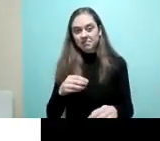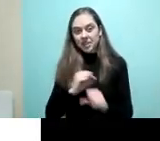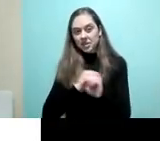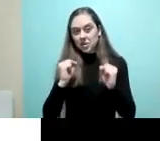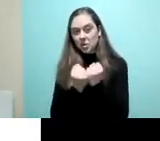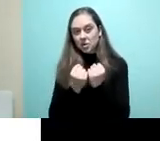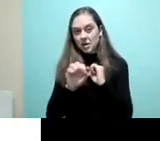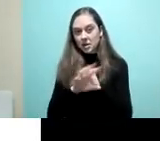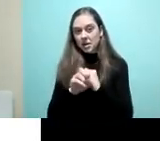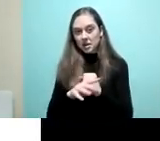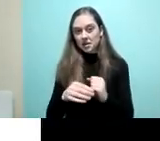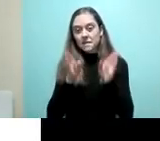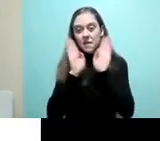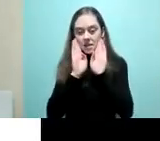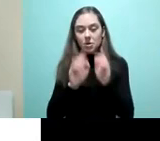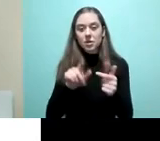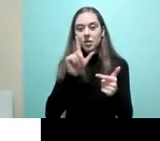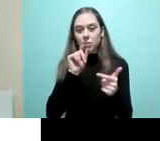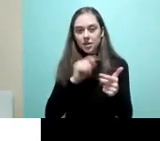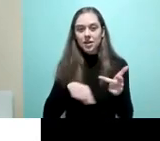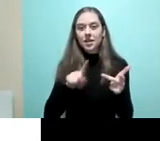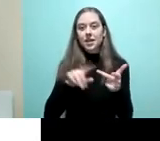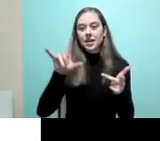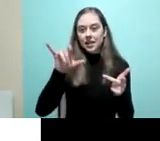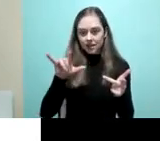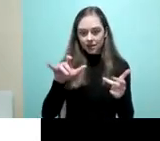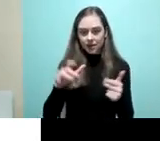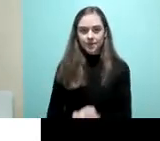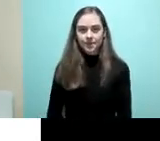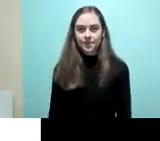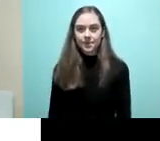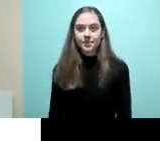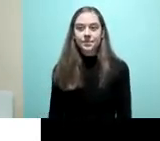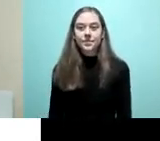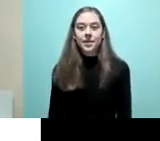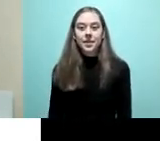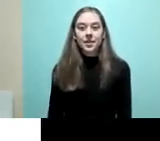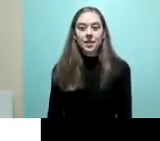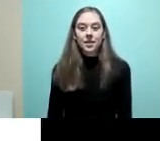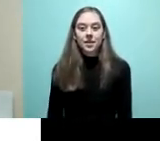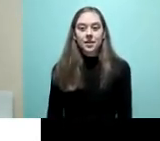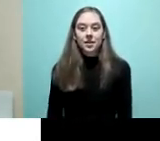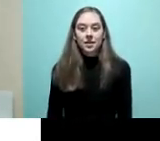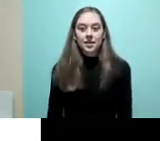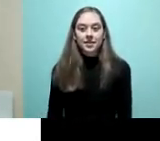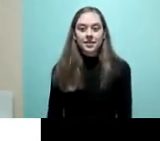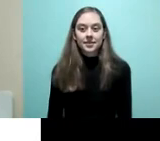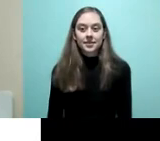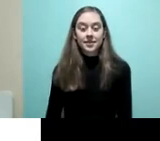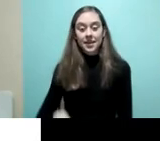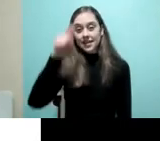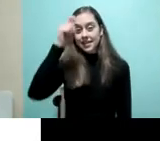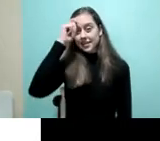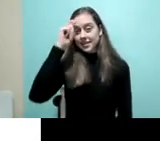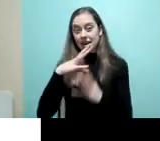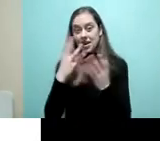I will. And if I can't, I will tell you I can. So that's it, really. I think that's everything